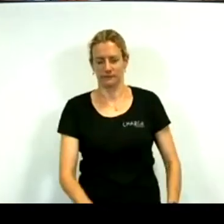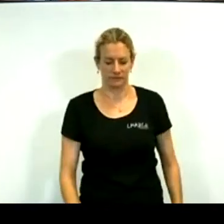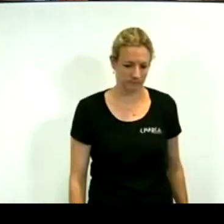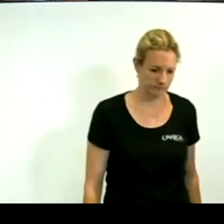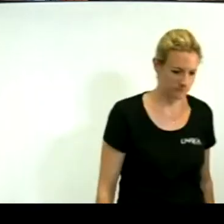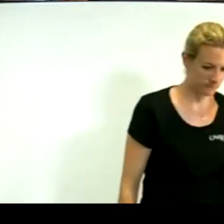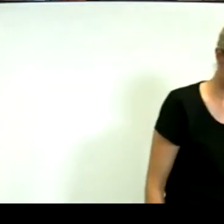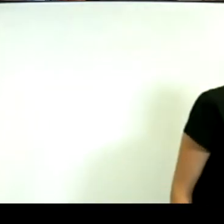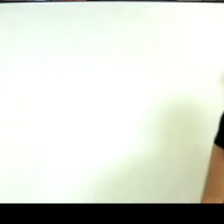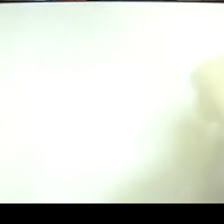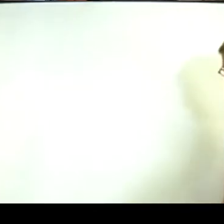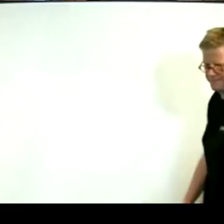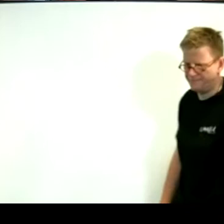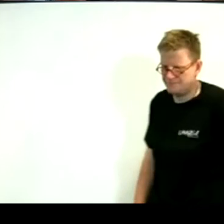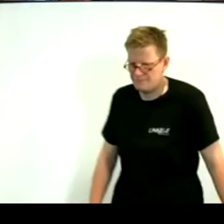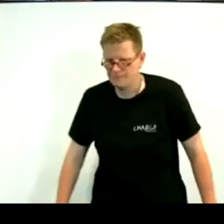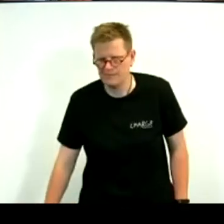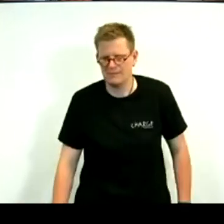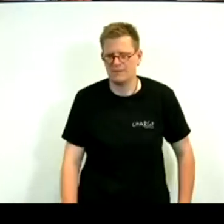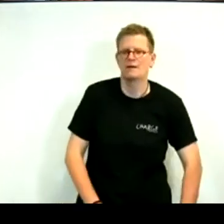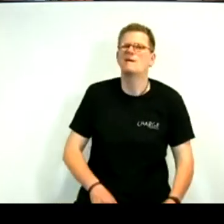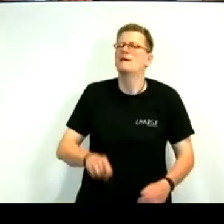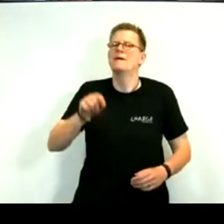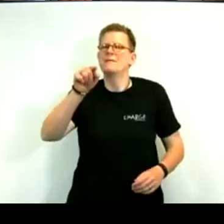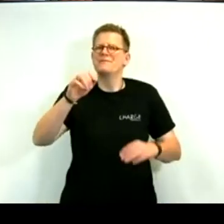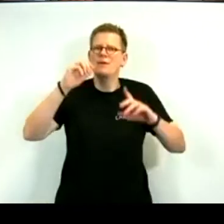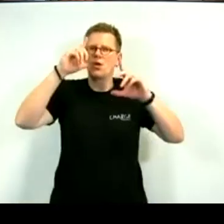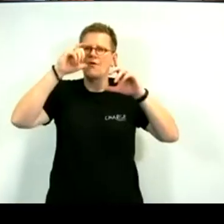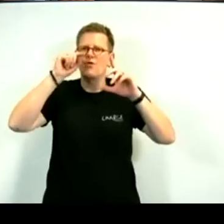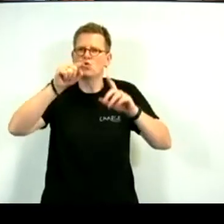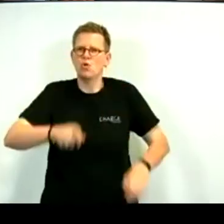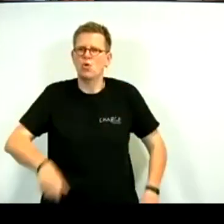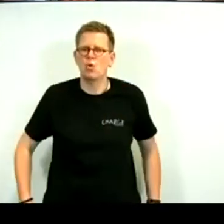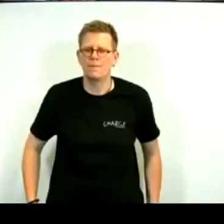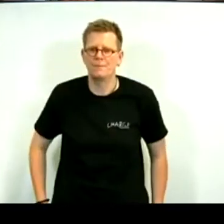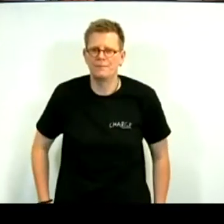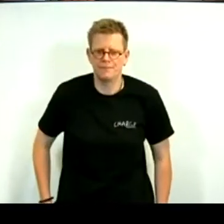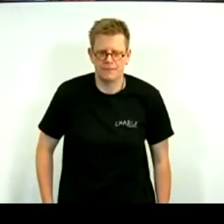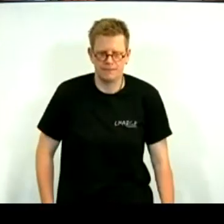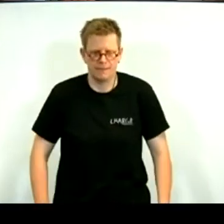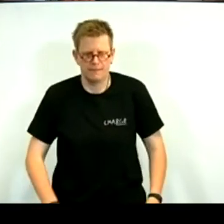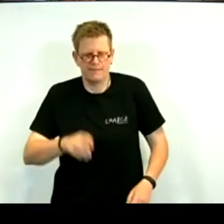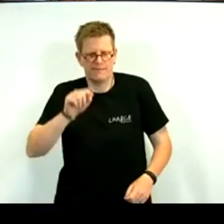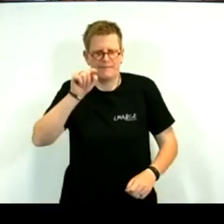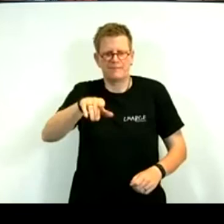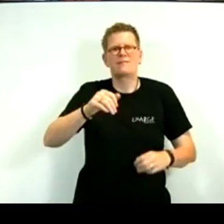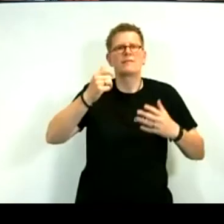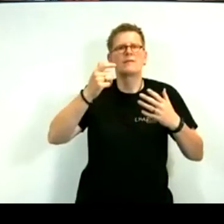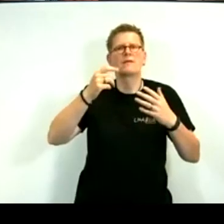in Canada who posted this on Facebook to demonstrate her eccentric viewing.